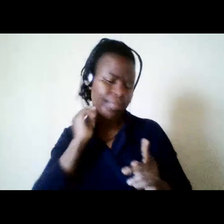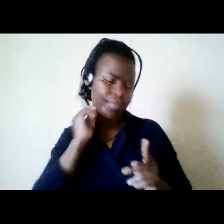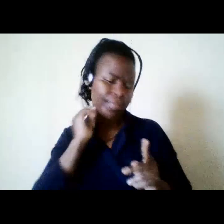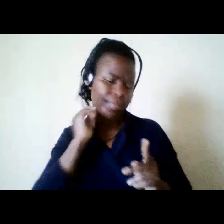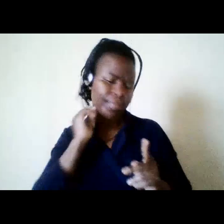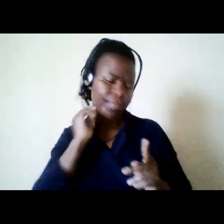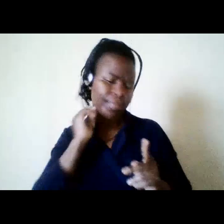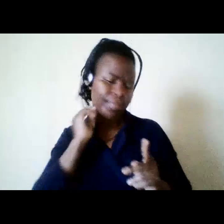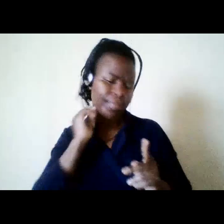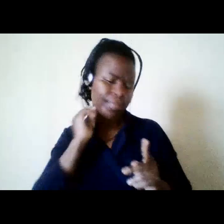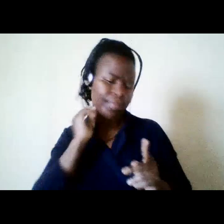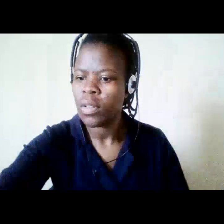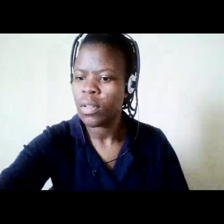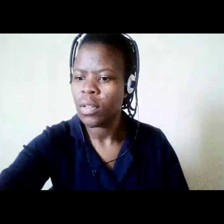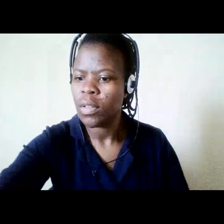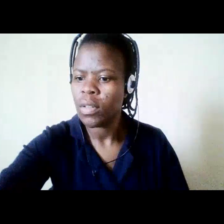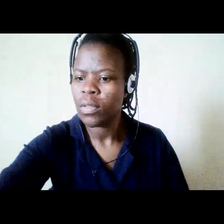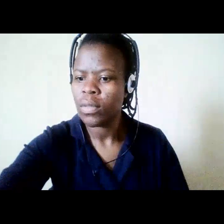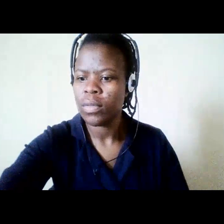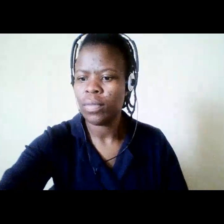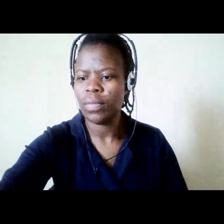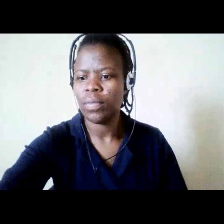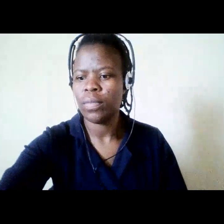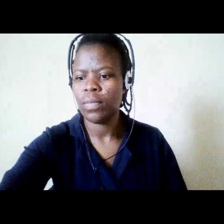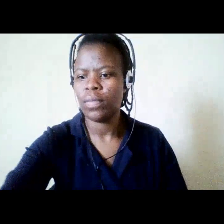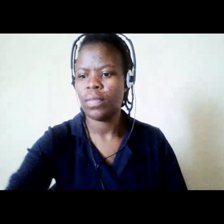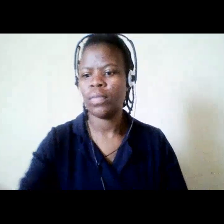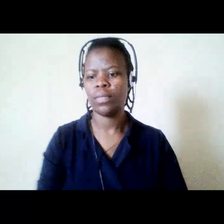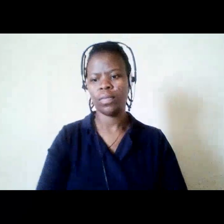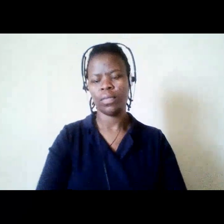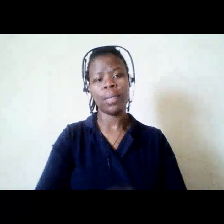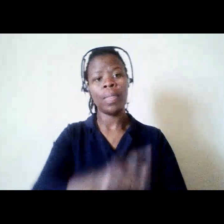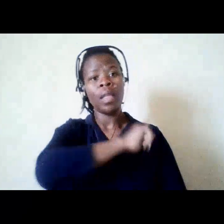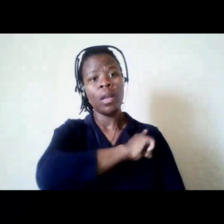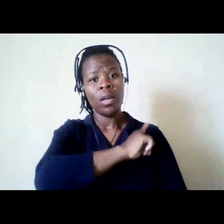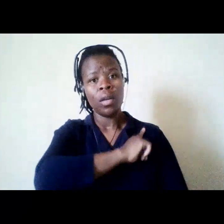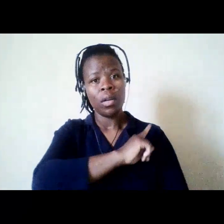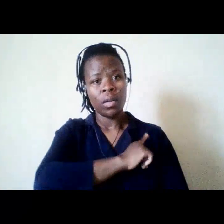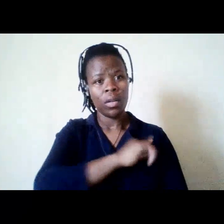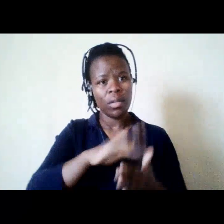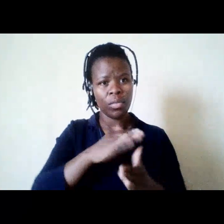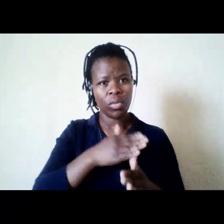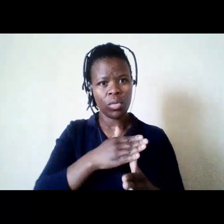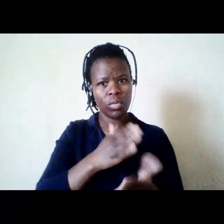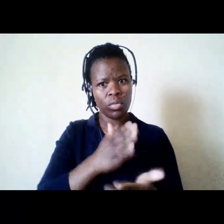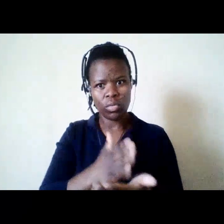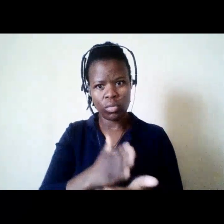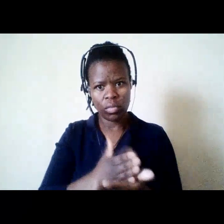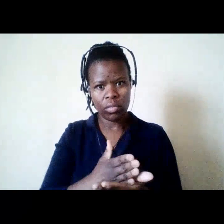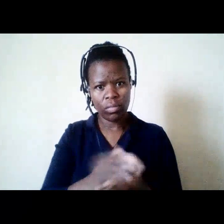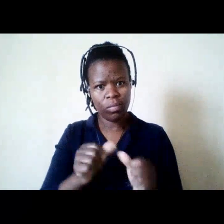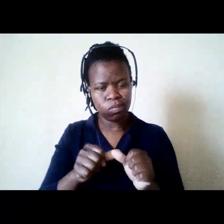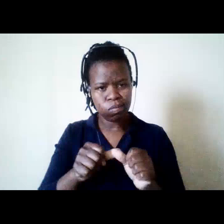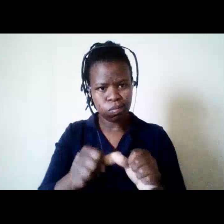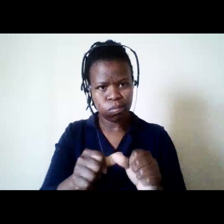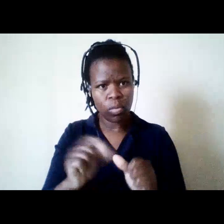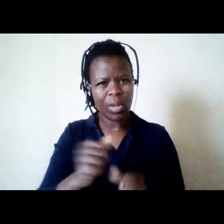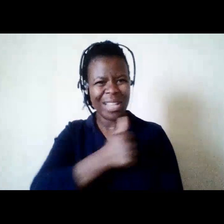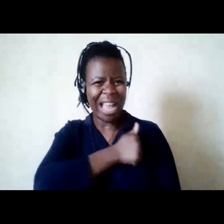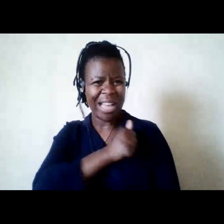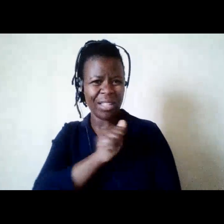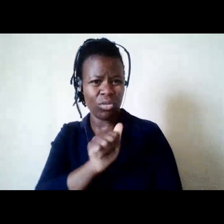afraid. Because and that's why I say, that's why I keep linking to attitude, because you find that if you